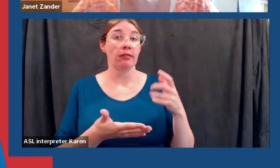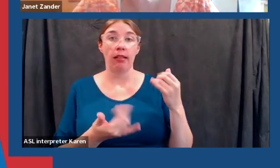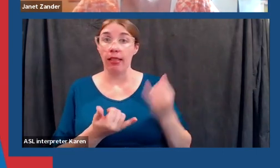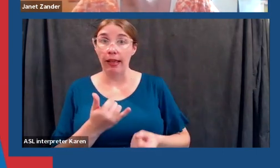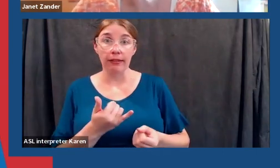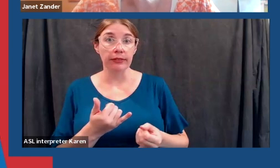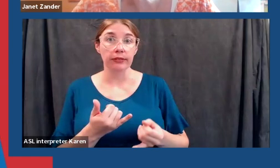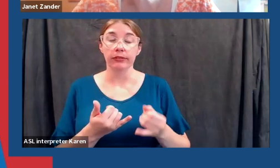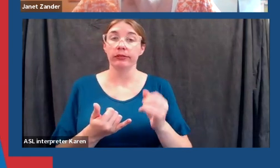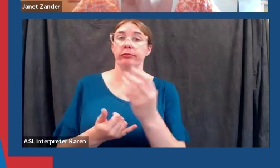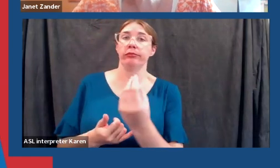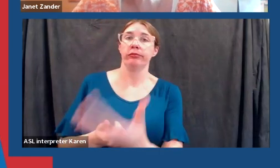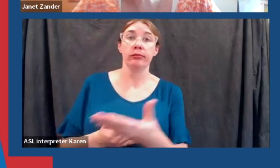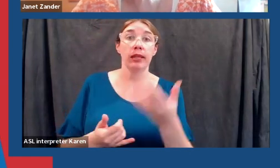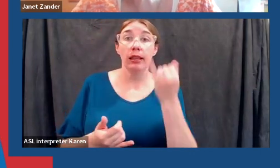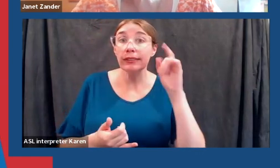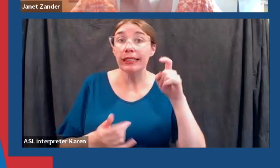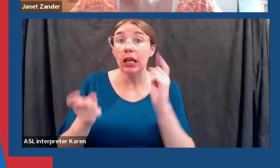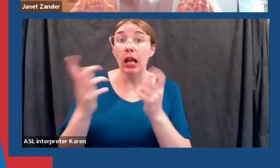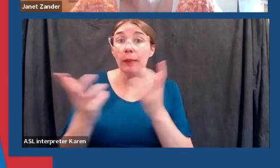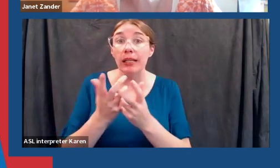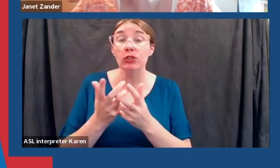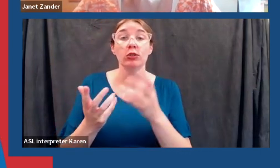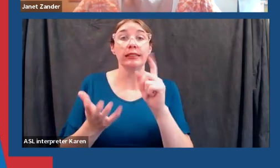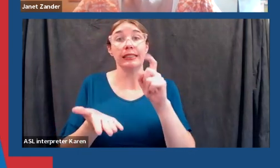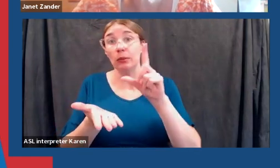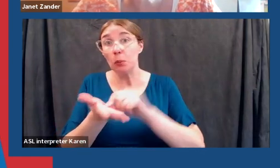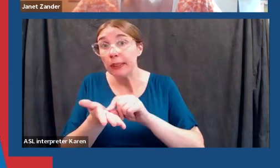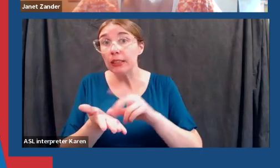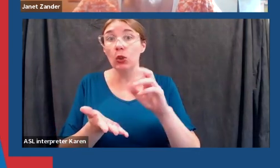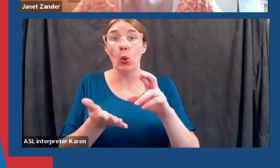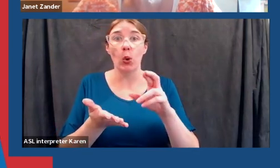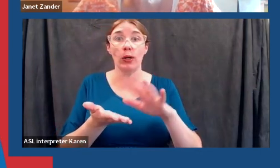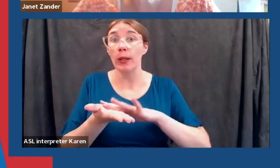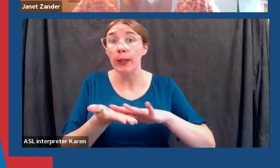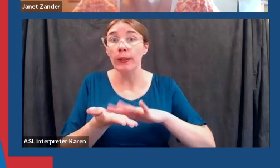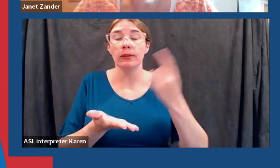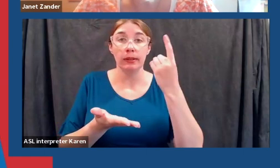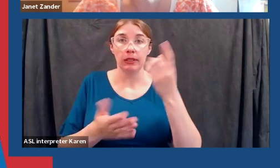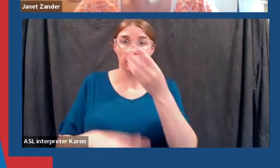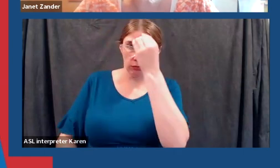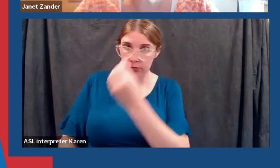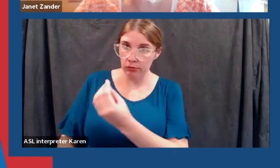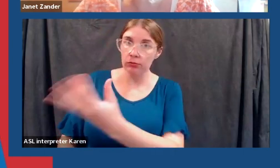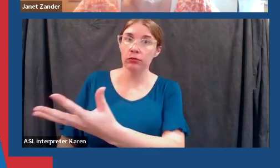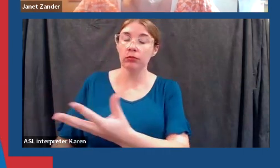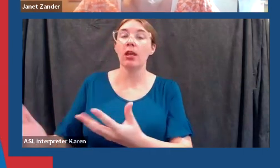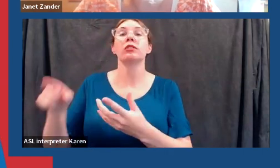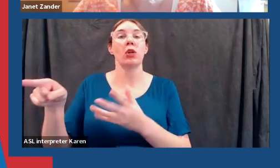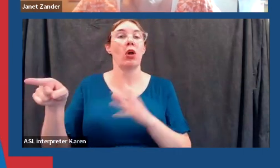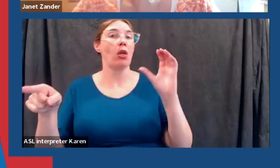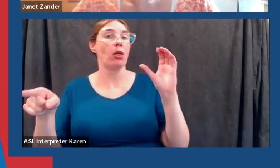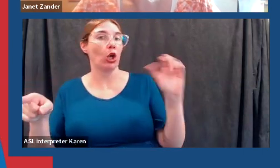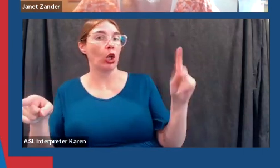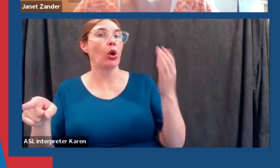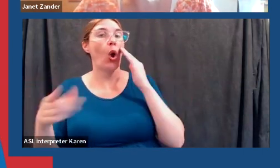ballot. We need to include that information when we send it to the clerk so that they know how to send that ballot